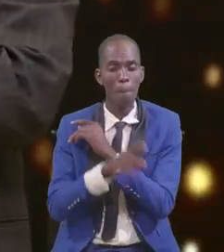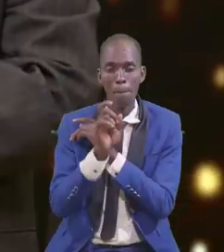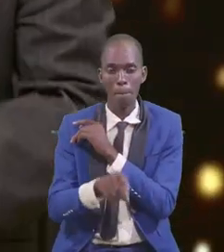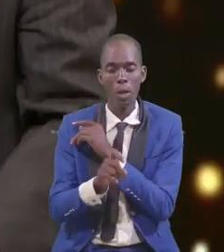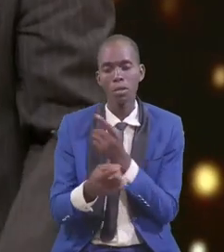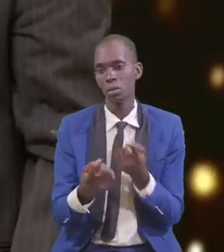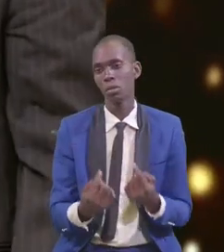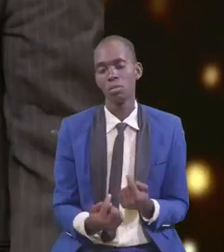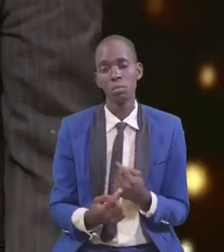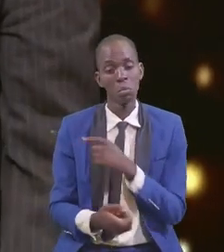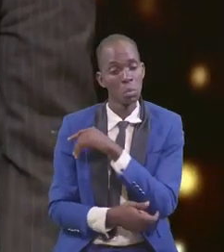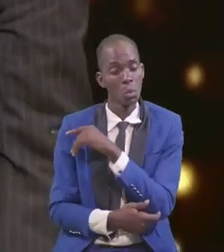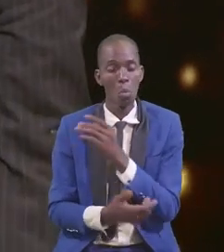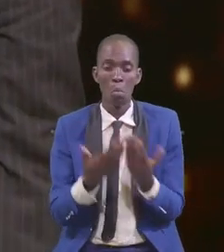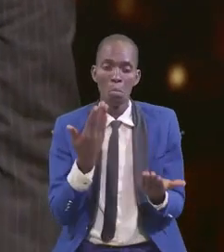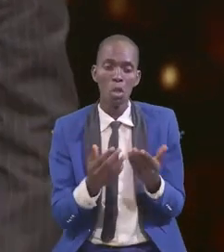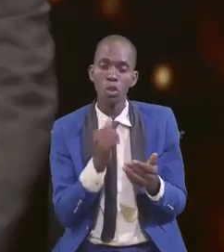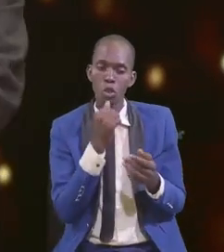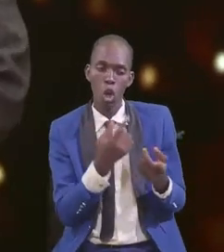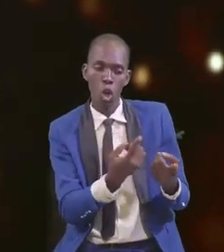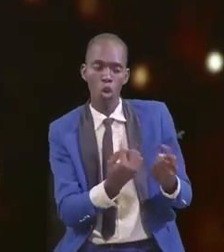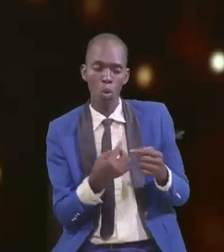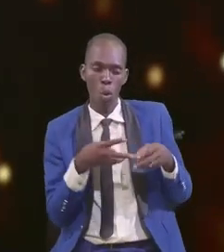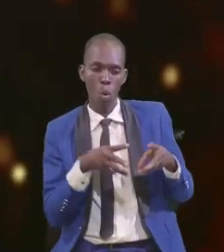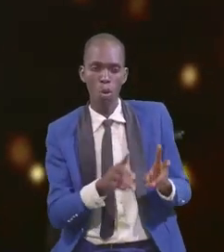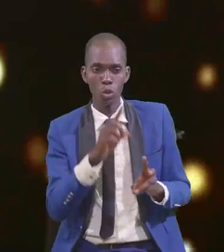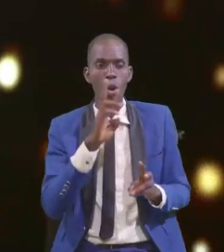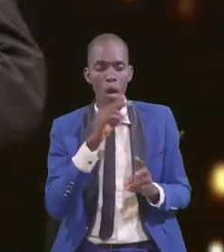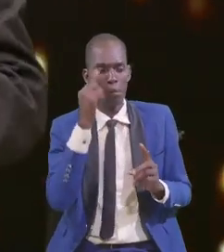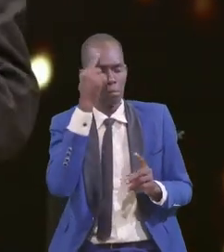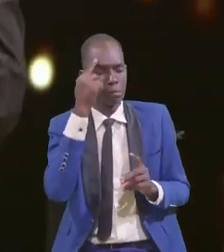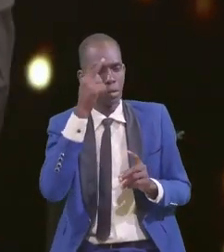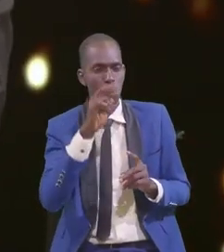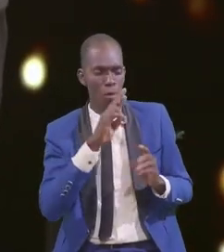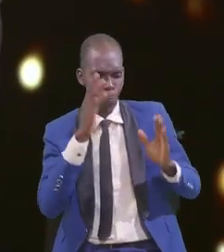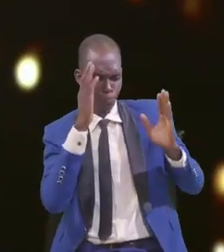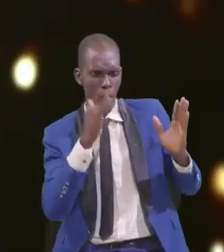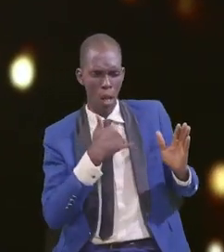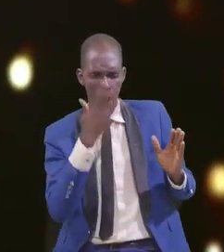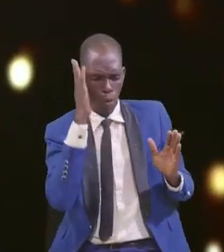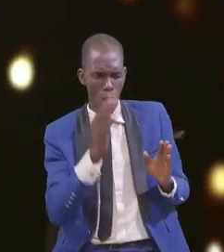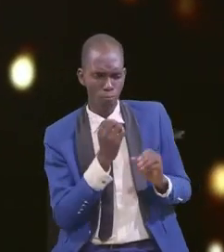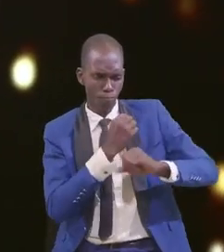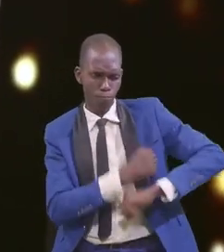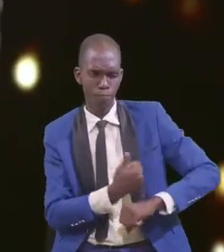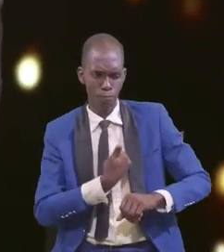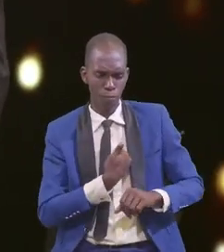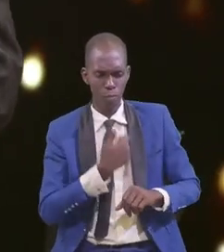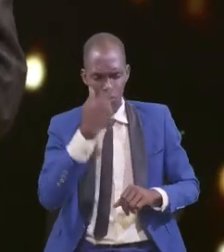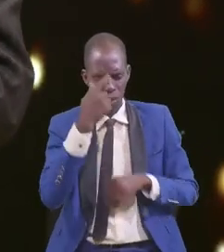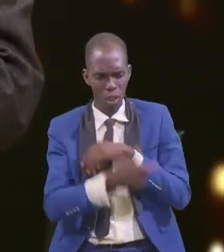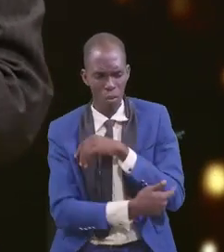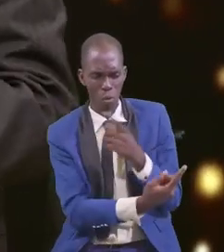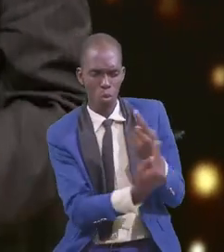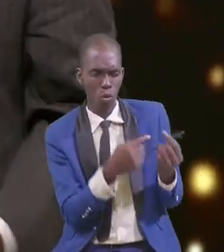may not come in the direction you are thinking. So if you're looking at one direction, Satan the tempter